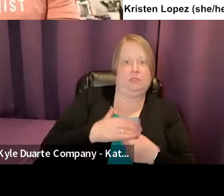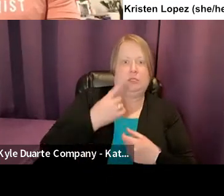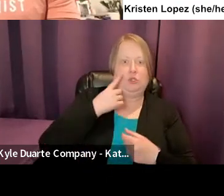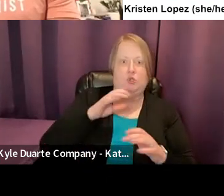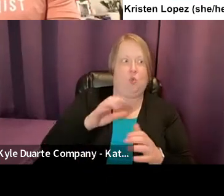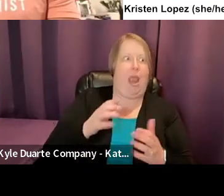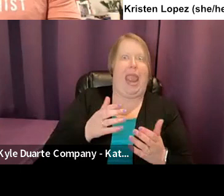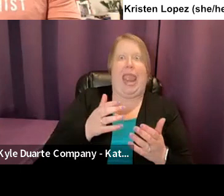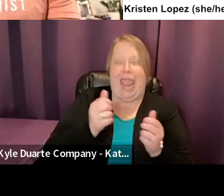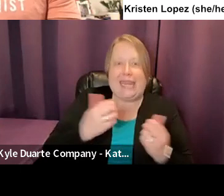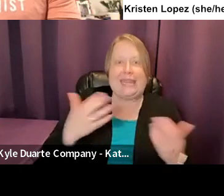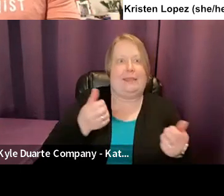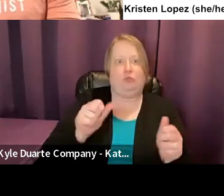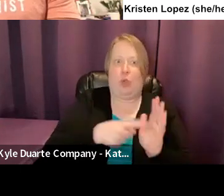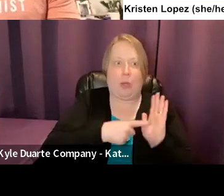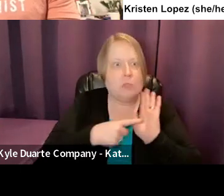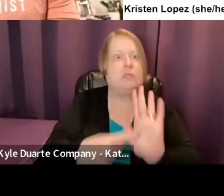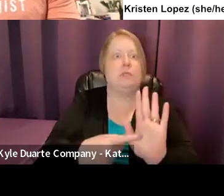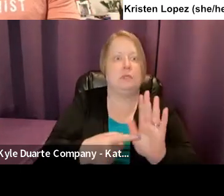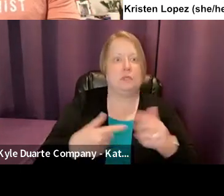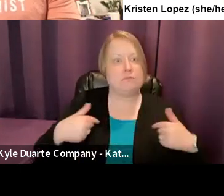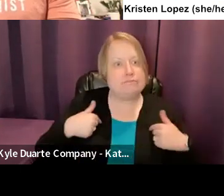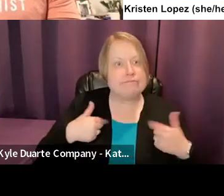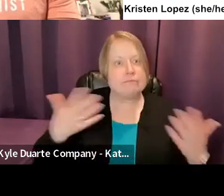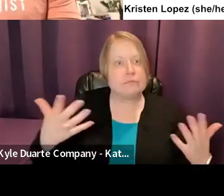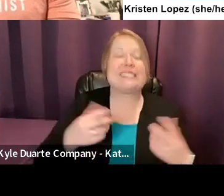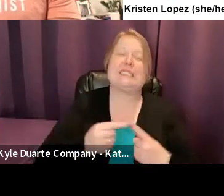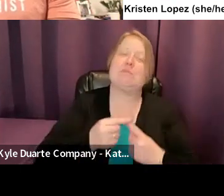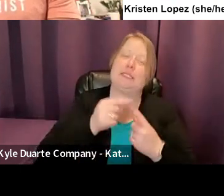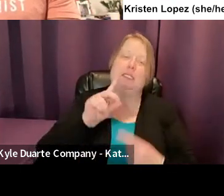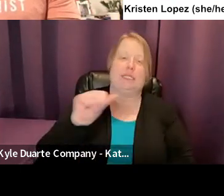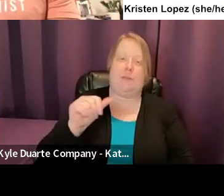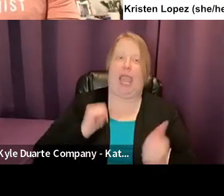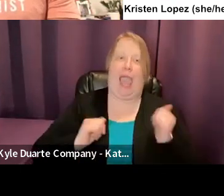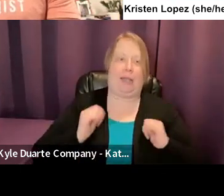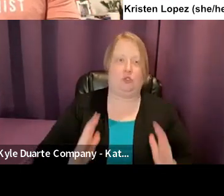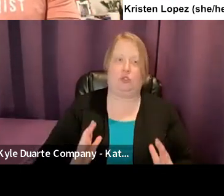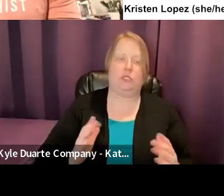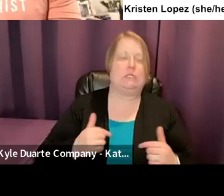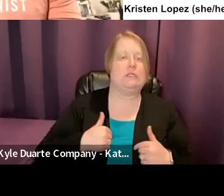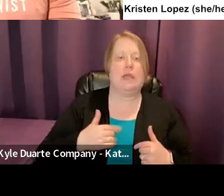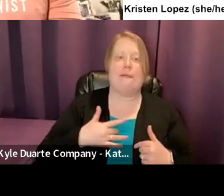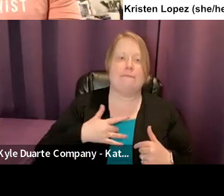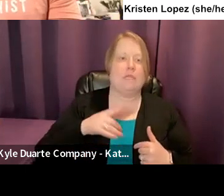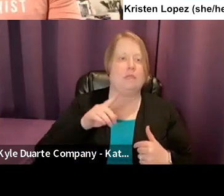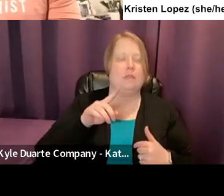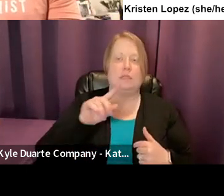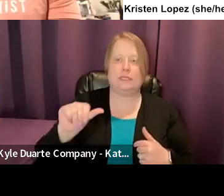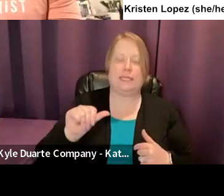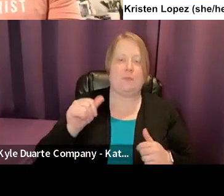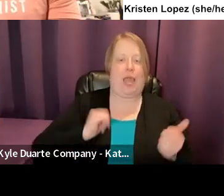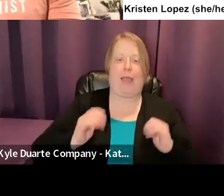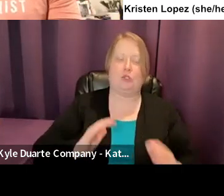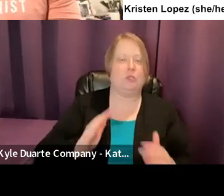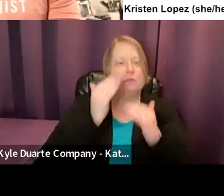get themselves out there, especially disabled actors. I feel like disabled actors have very little freedom to